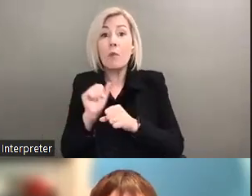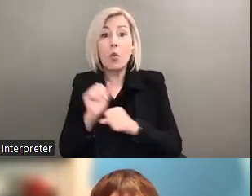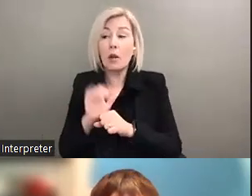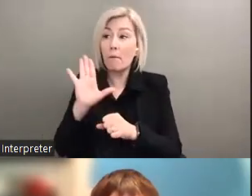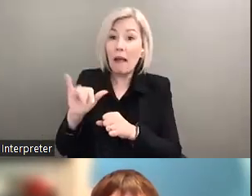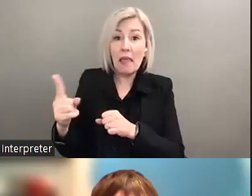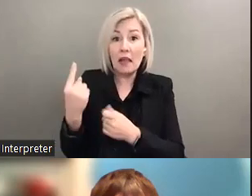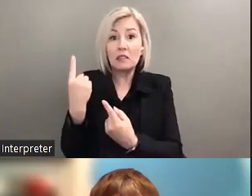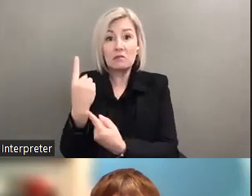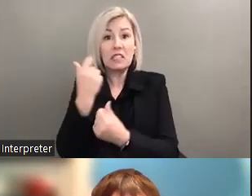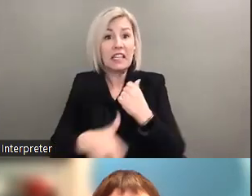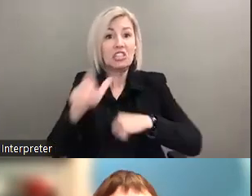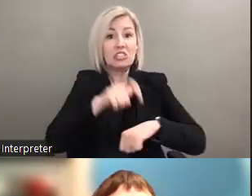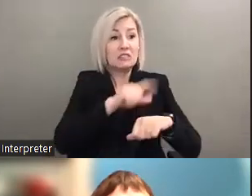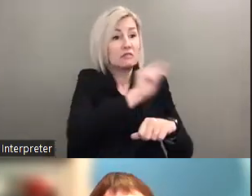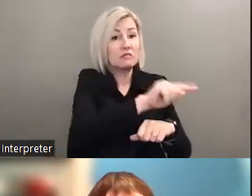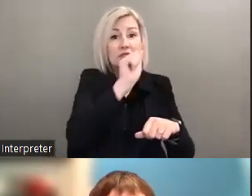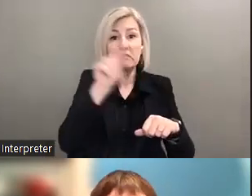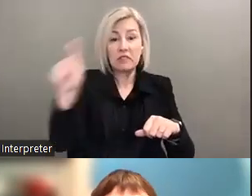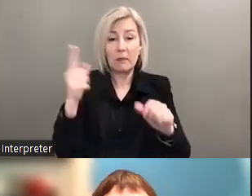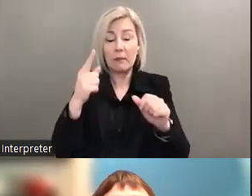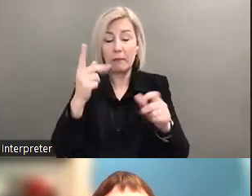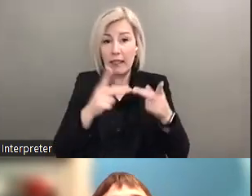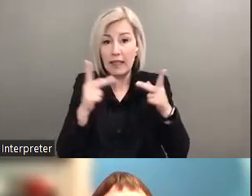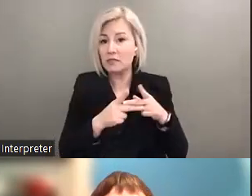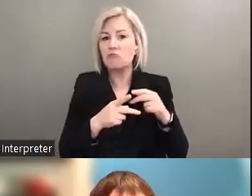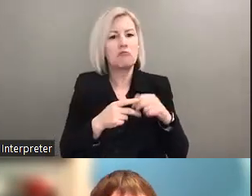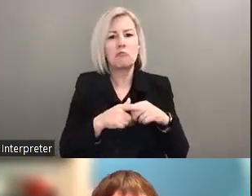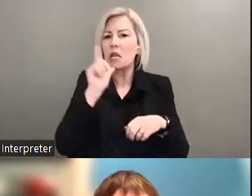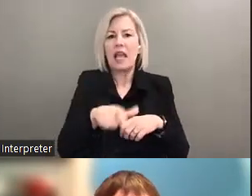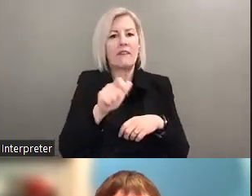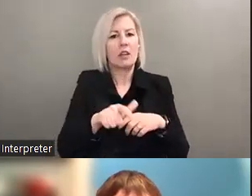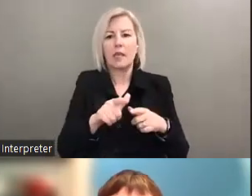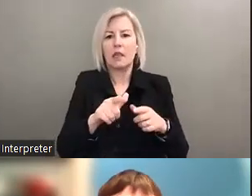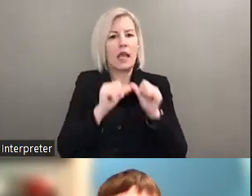each presenting location, and it does not need to be a contiguous tour.